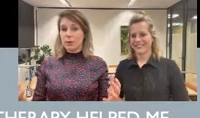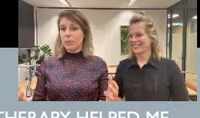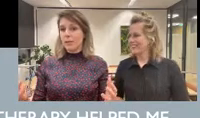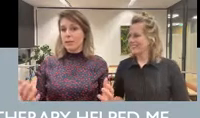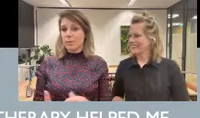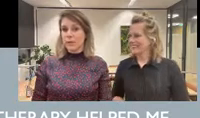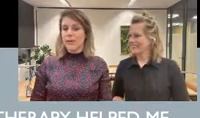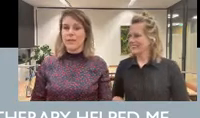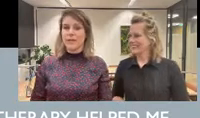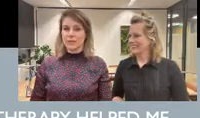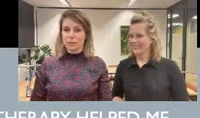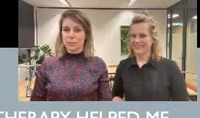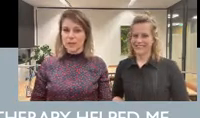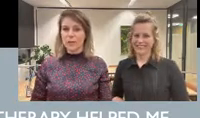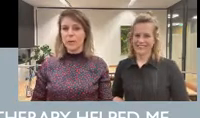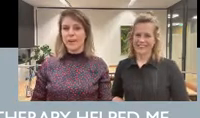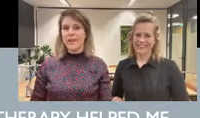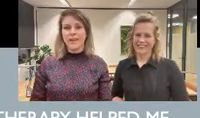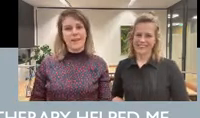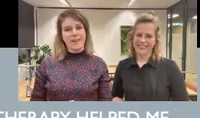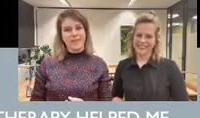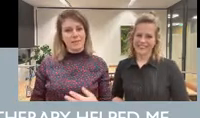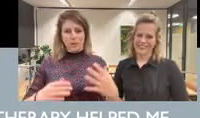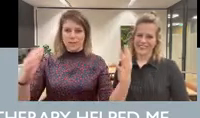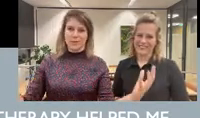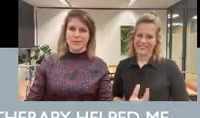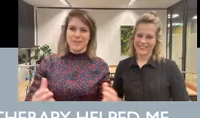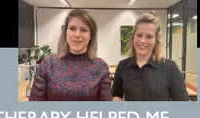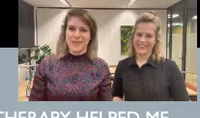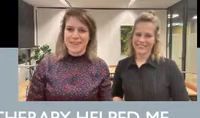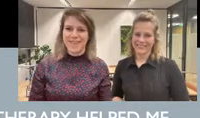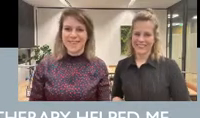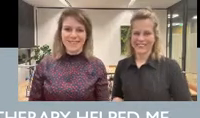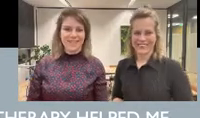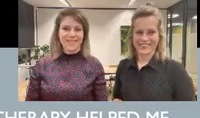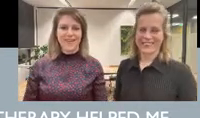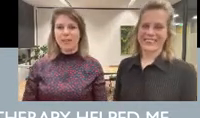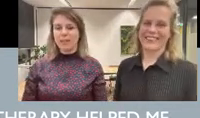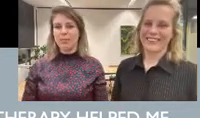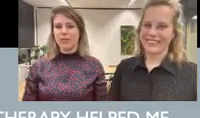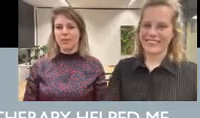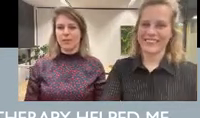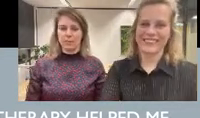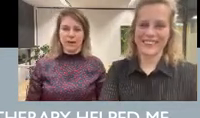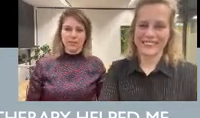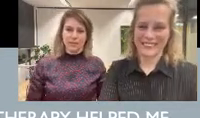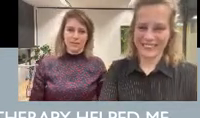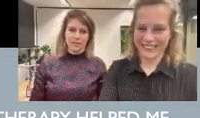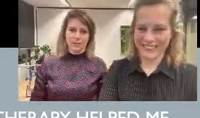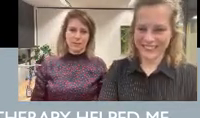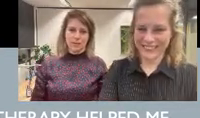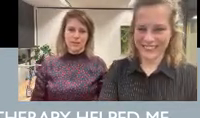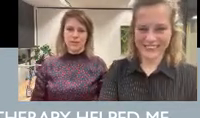It both works, both in a different way, and well, you can read the rest. It's they are very positive about